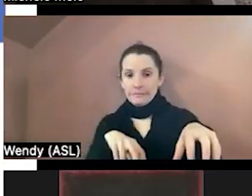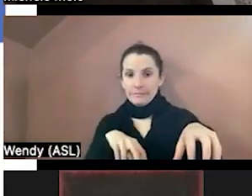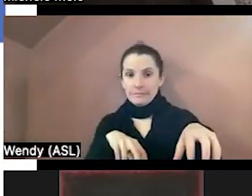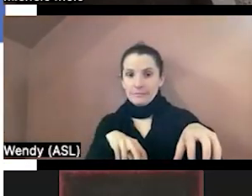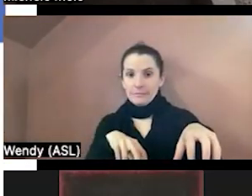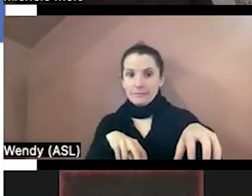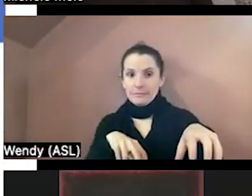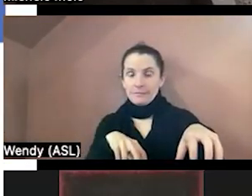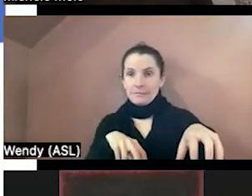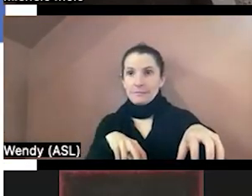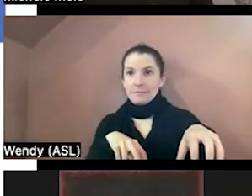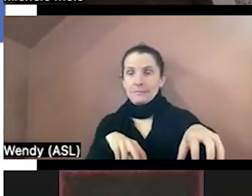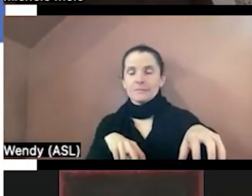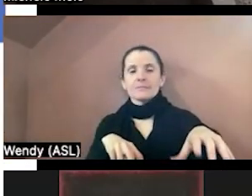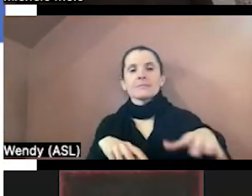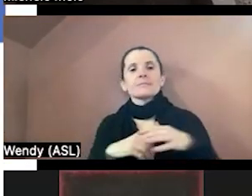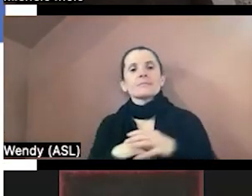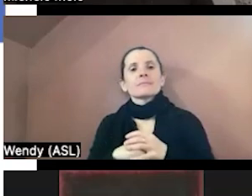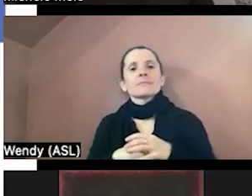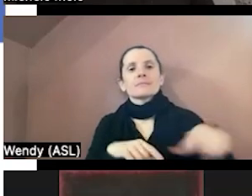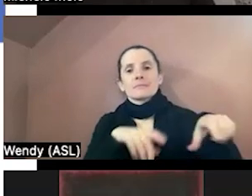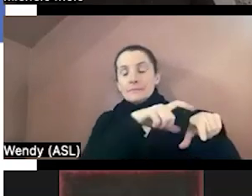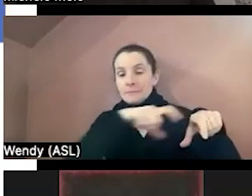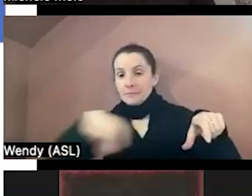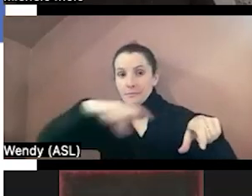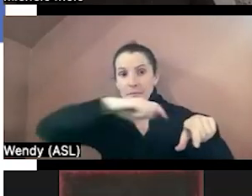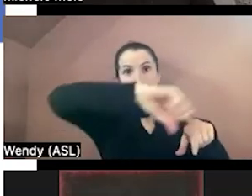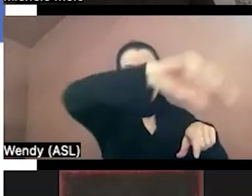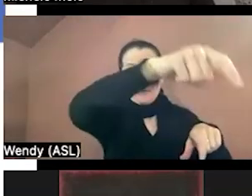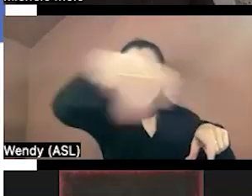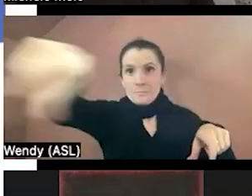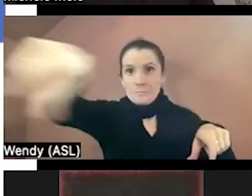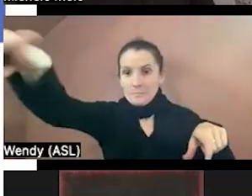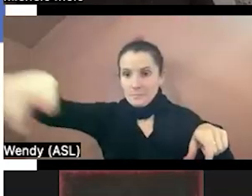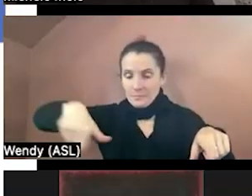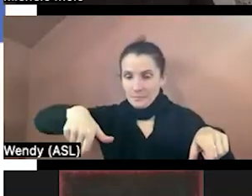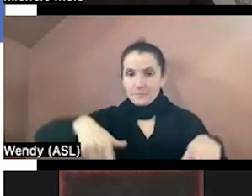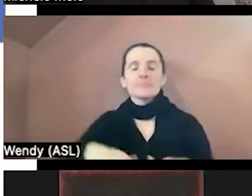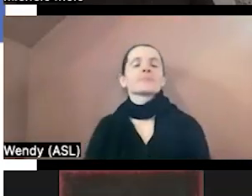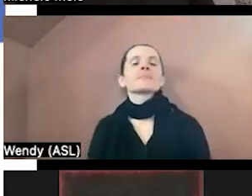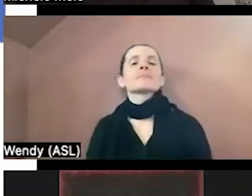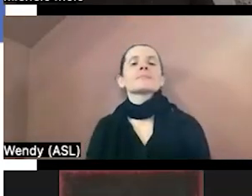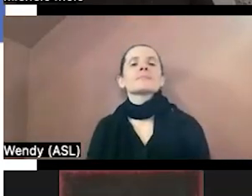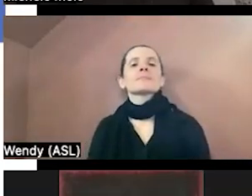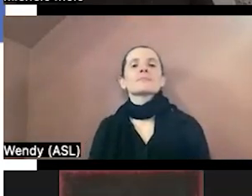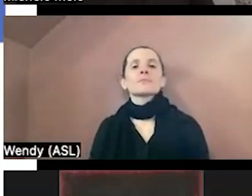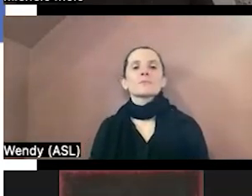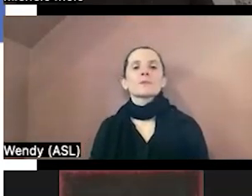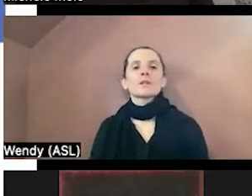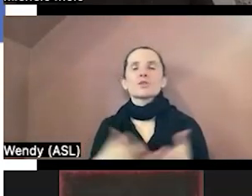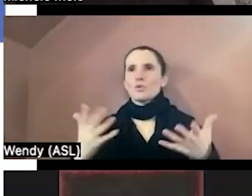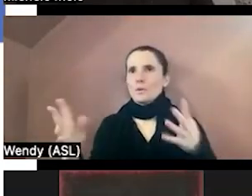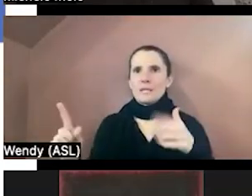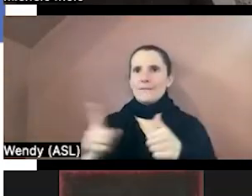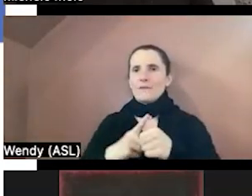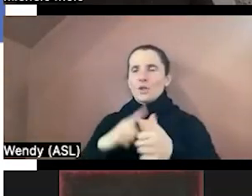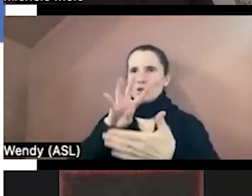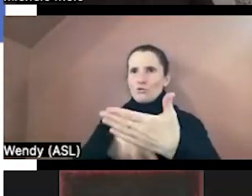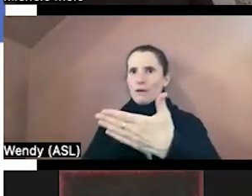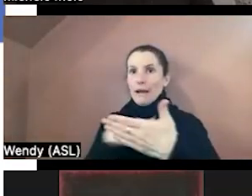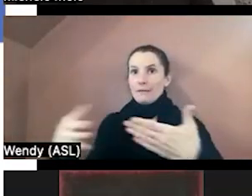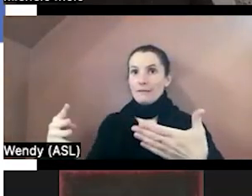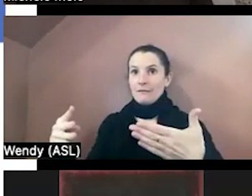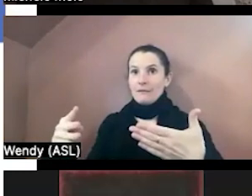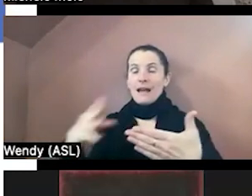calls them in continental Europe. I say edges. So you see, he created not only the first graph, but the first multigraph,